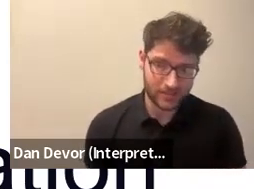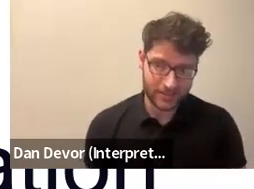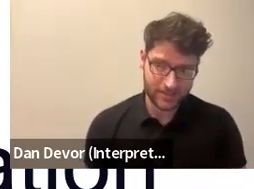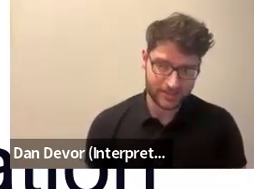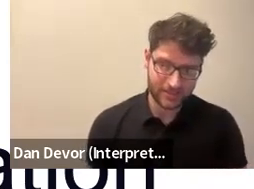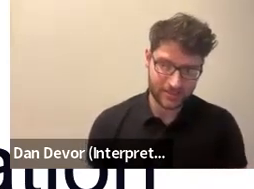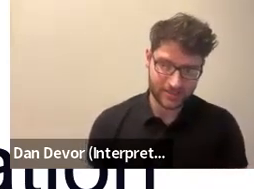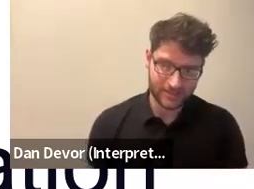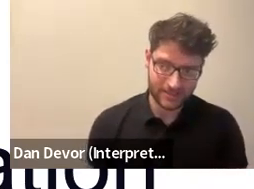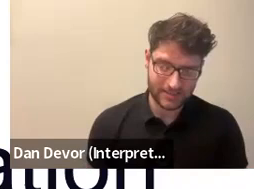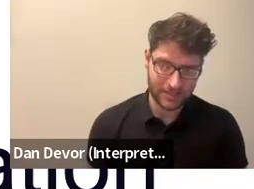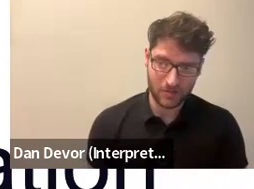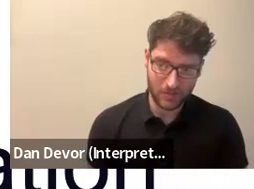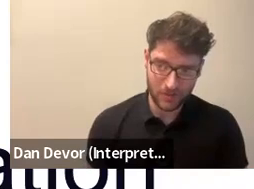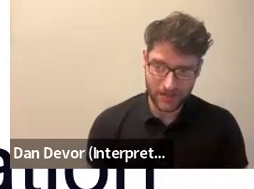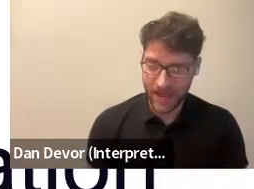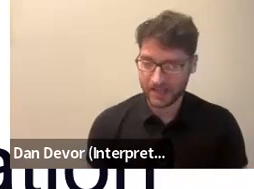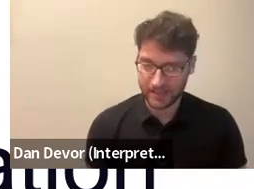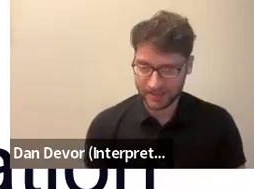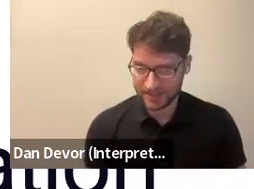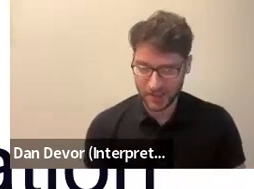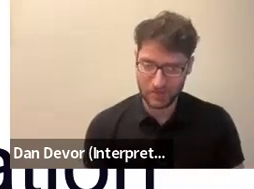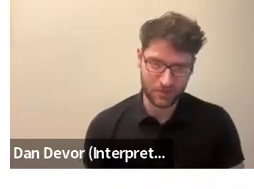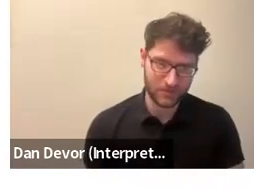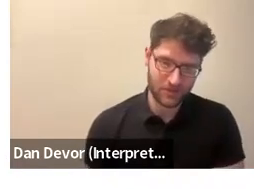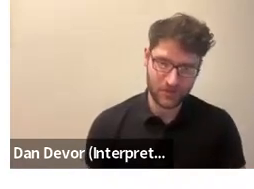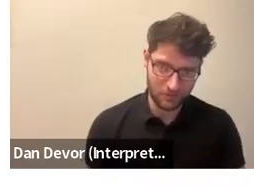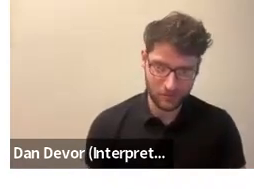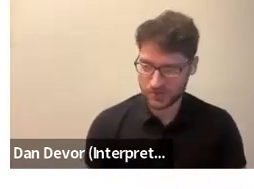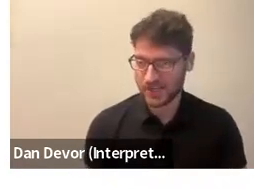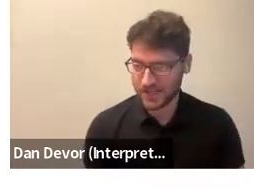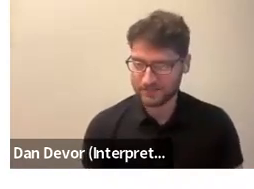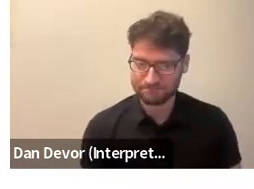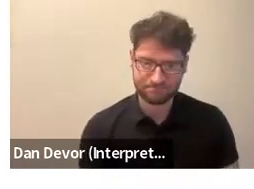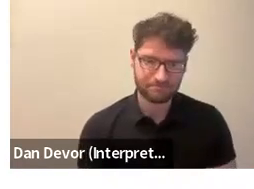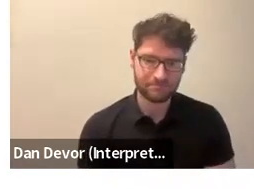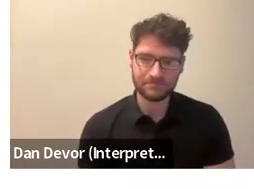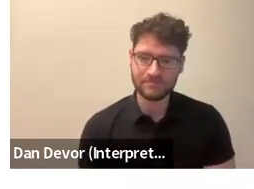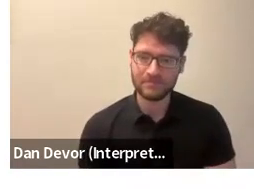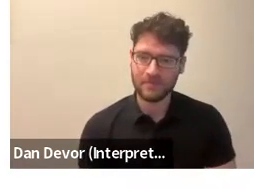look like hearing people and act like hearing people, even though they were, of course, not.